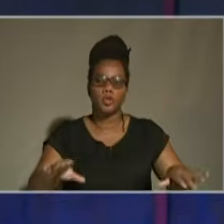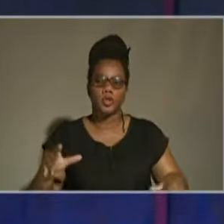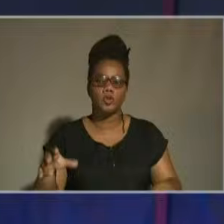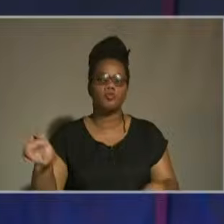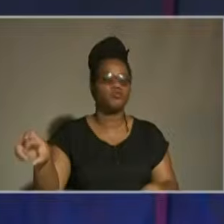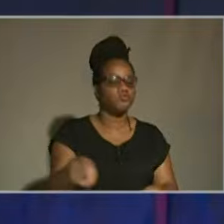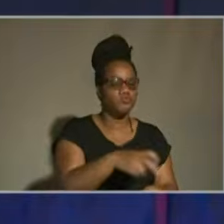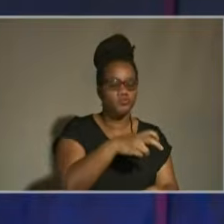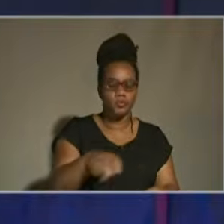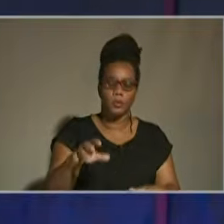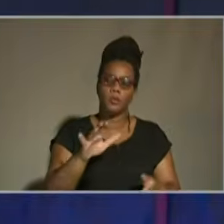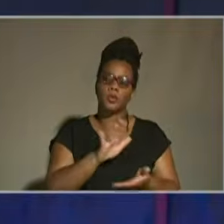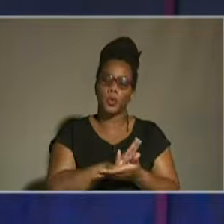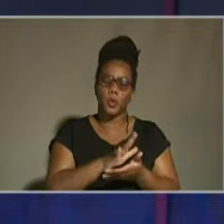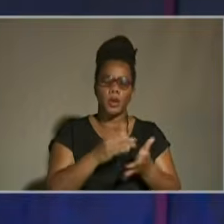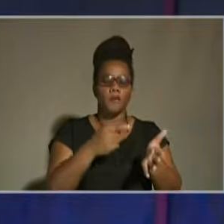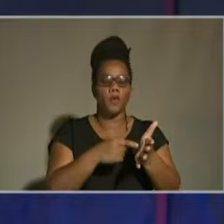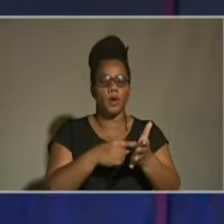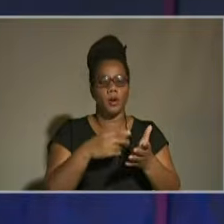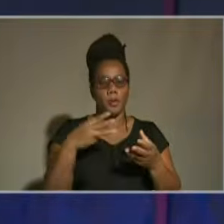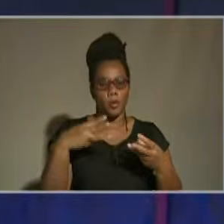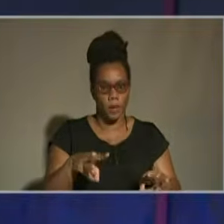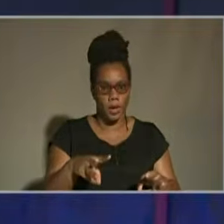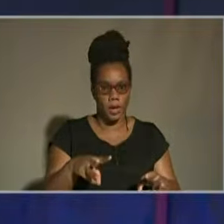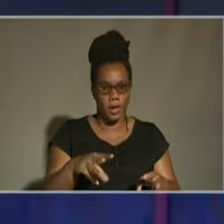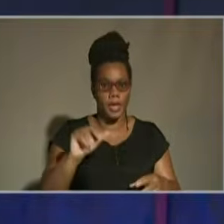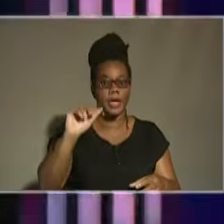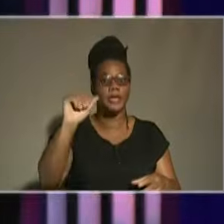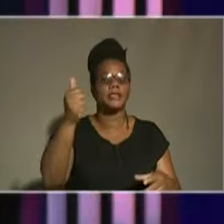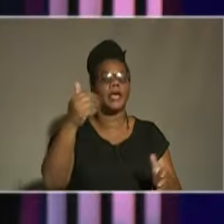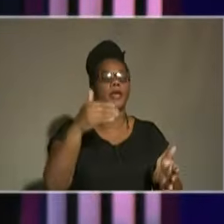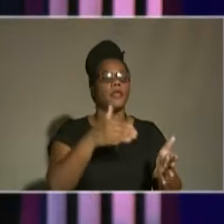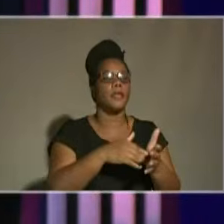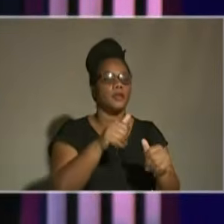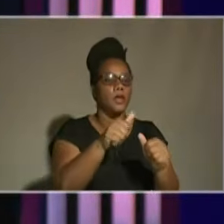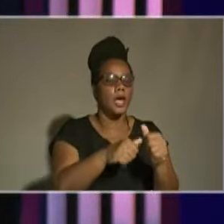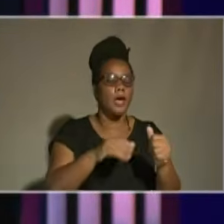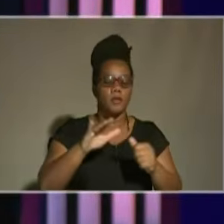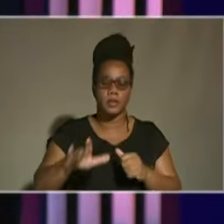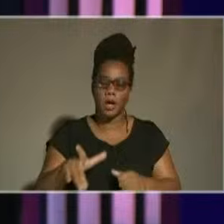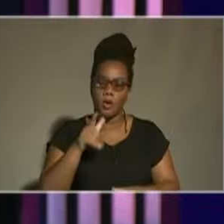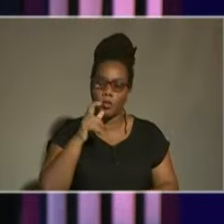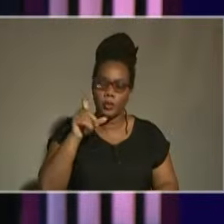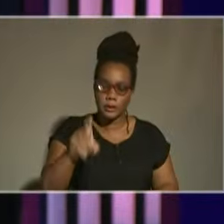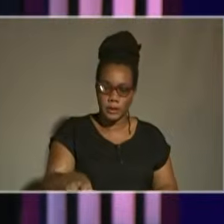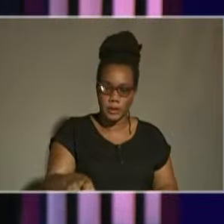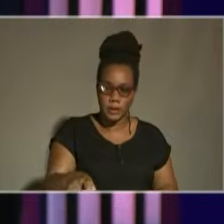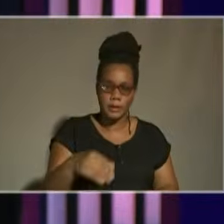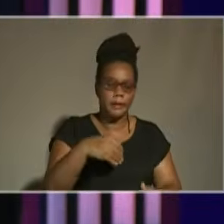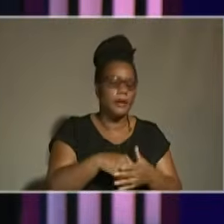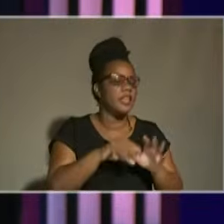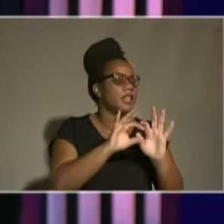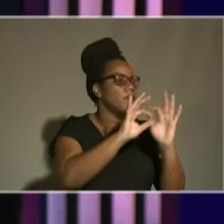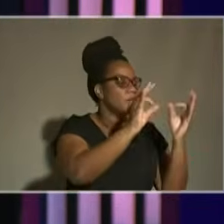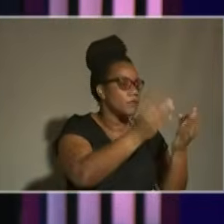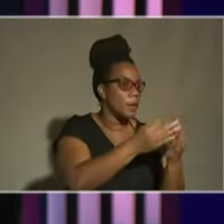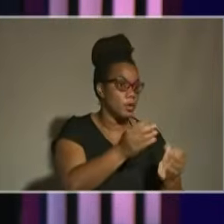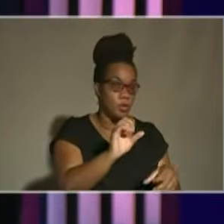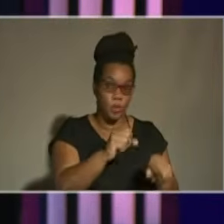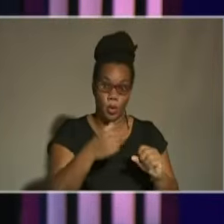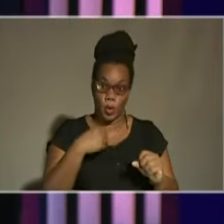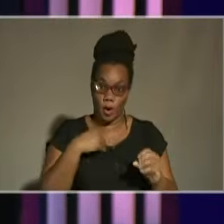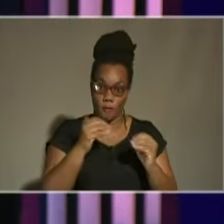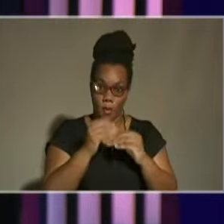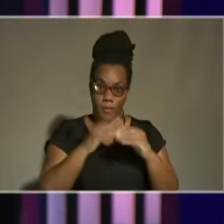in an affordable way. It's $10,000 per child who needs it in each family. So if you have more than one